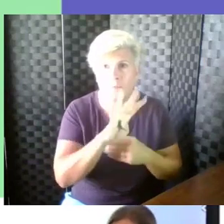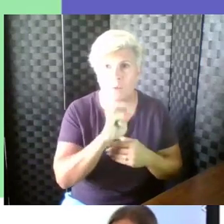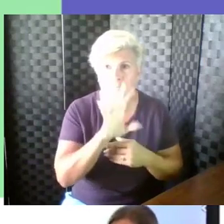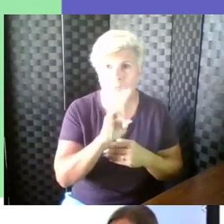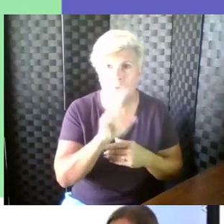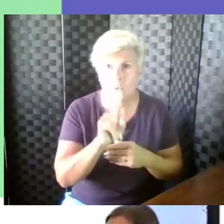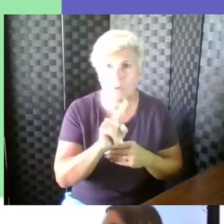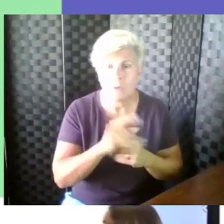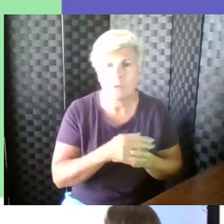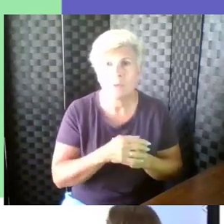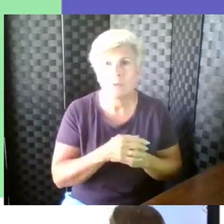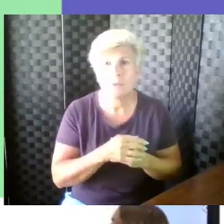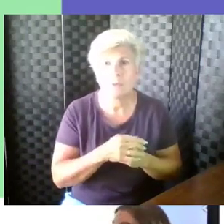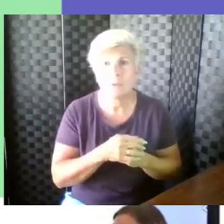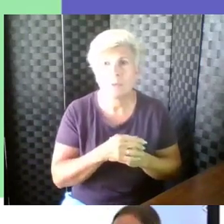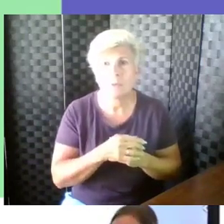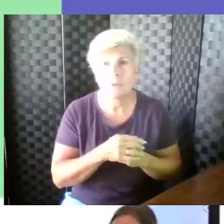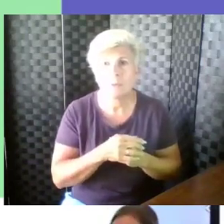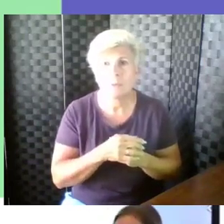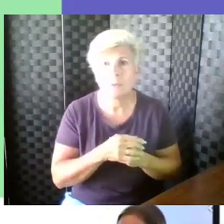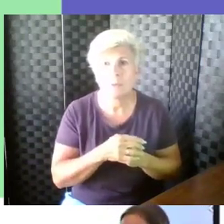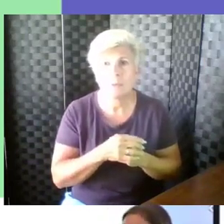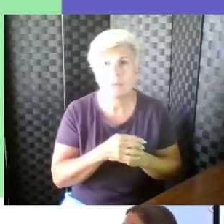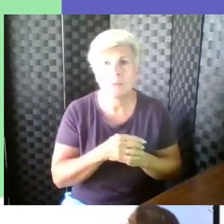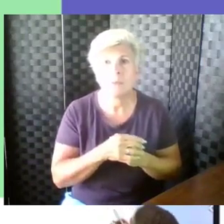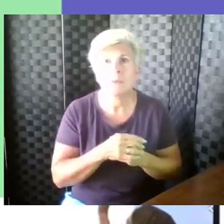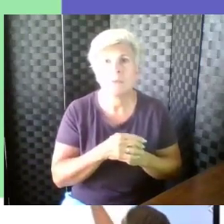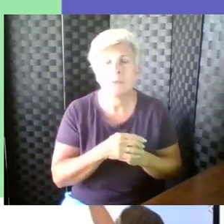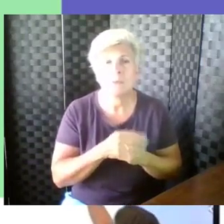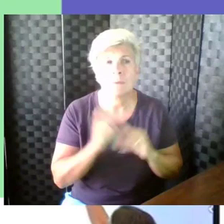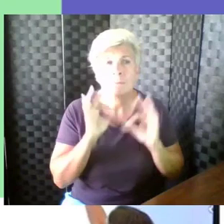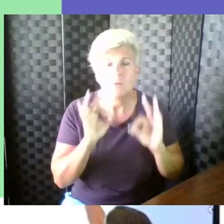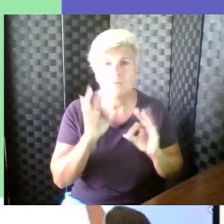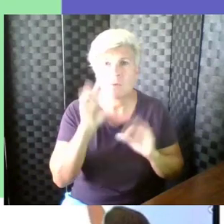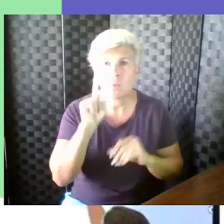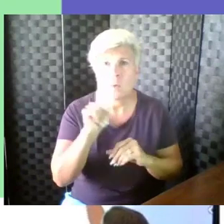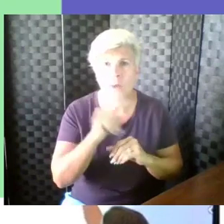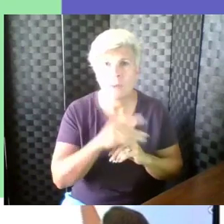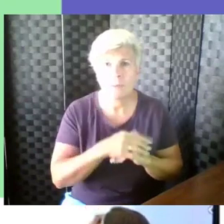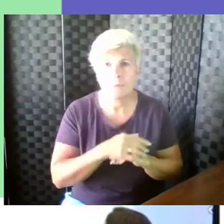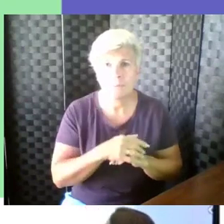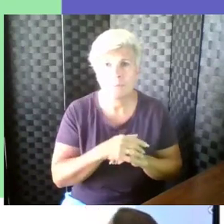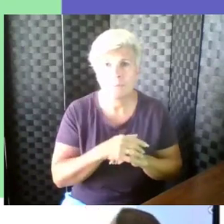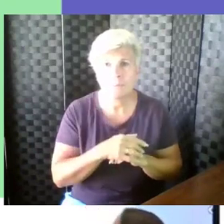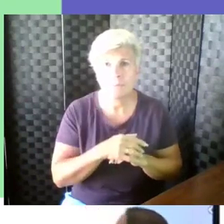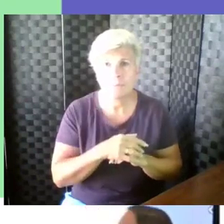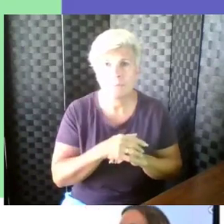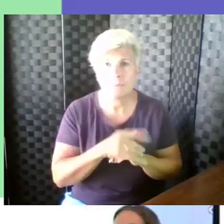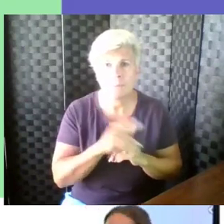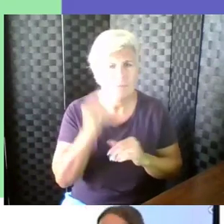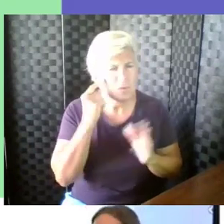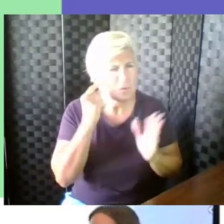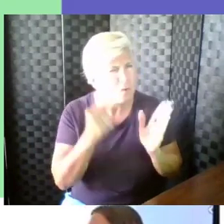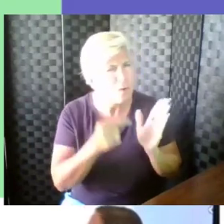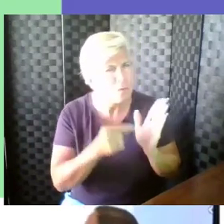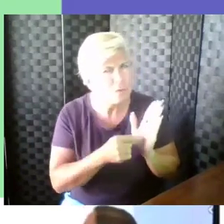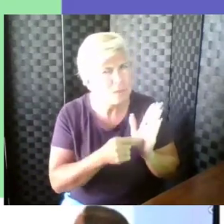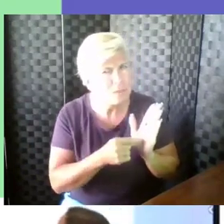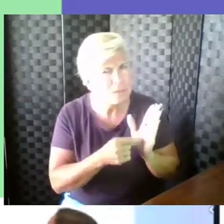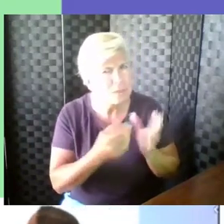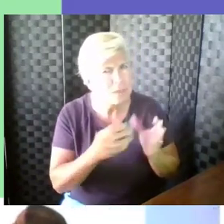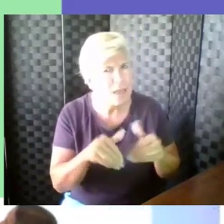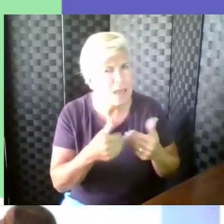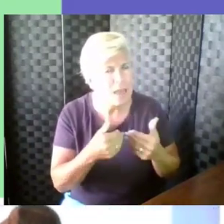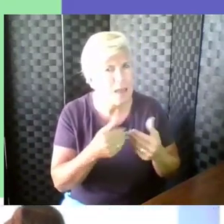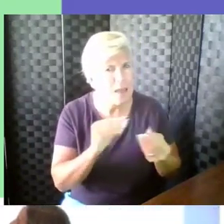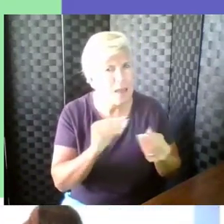471? How many ones do I need to draw? Perfect, just 1. Have you noticed